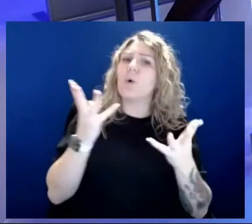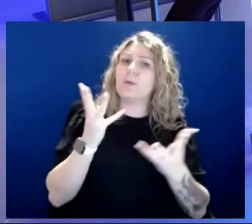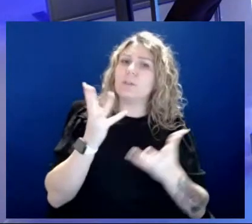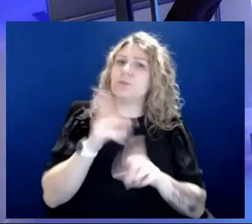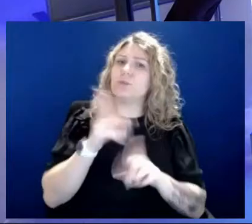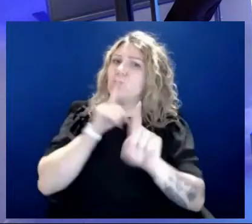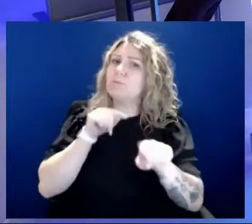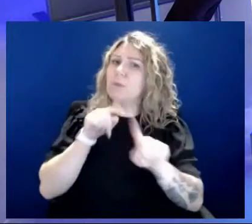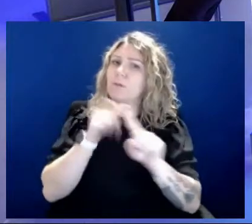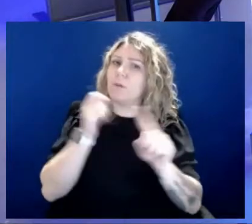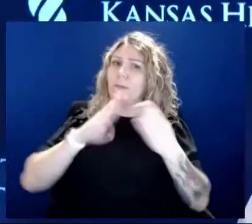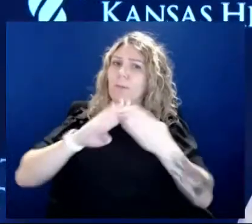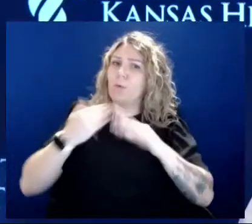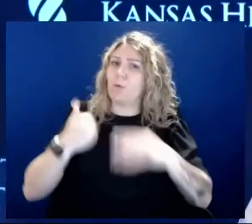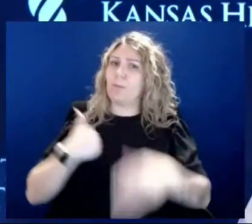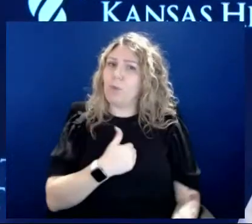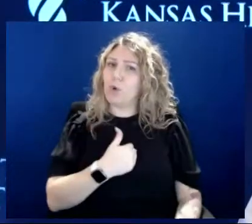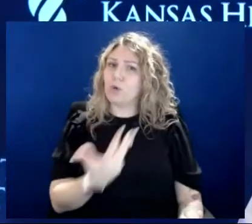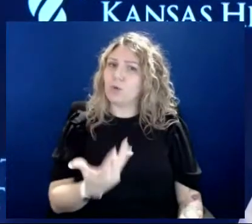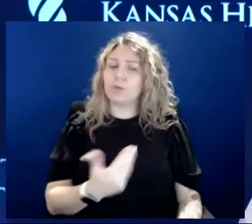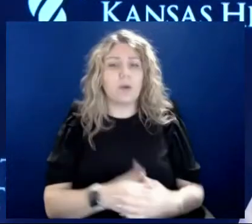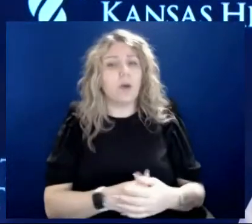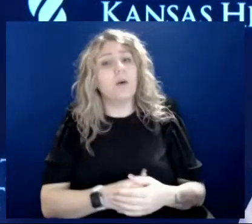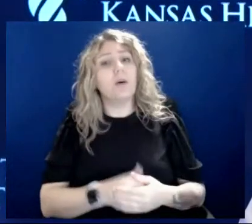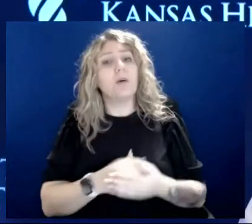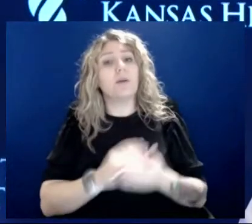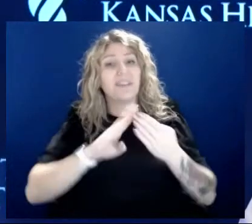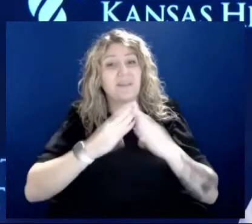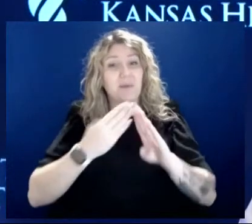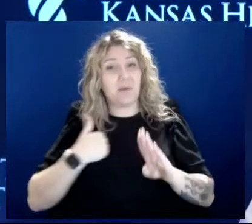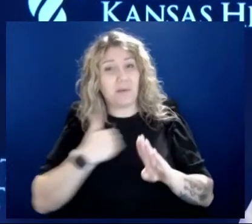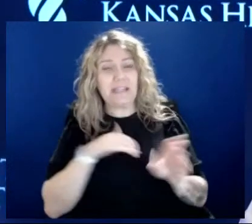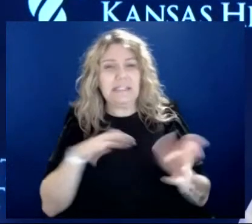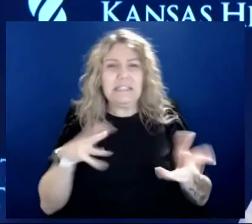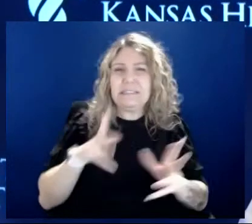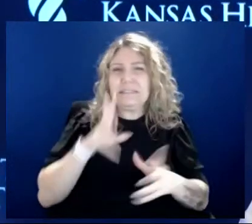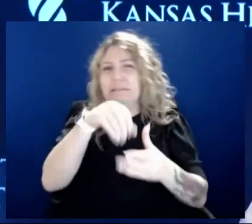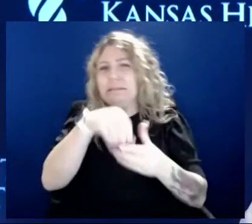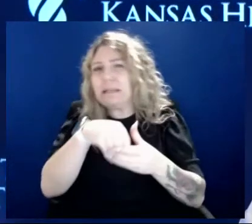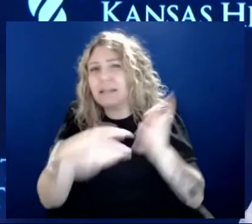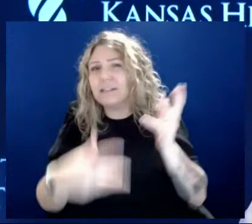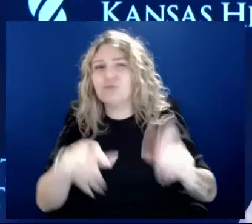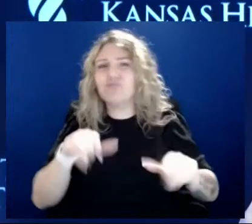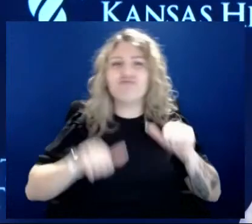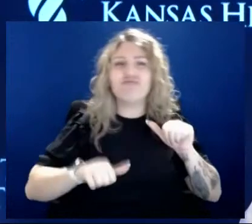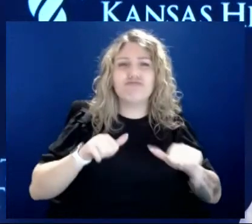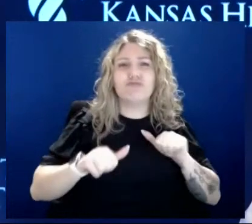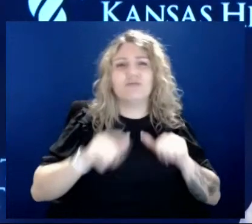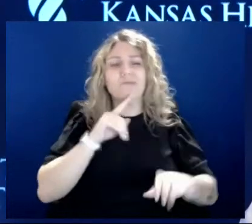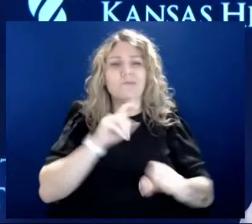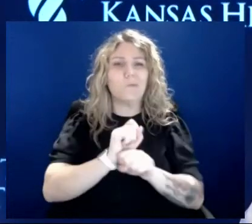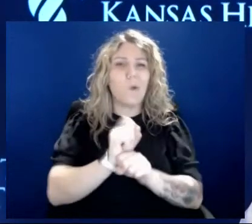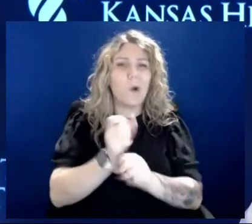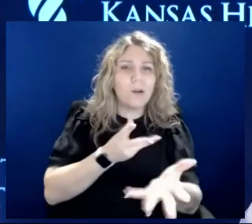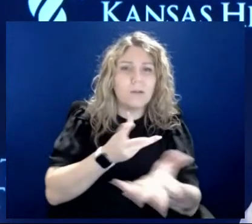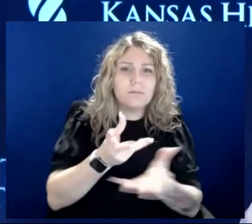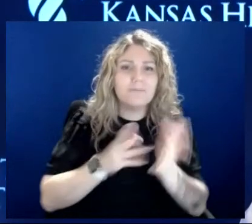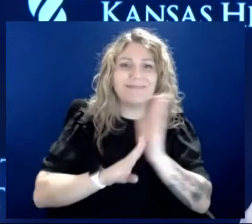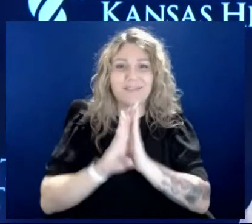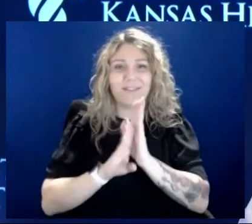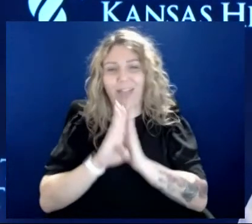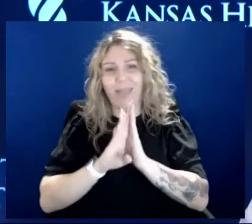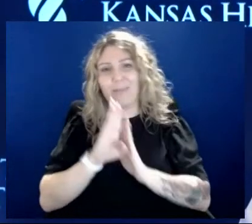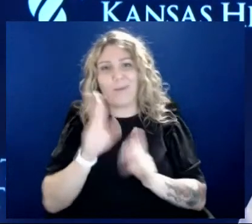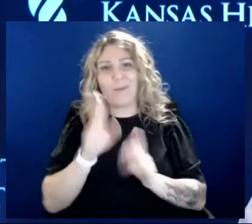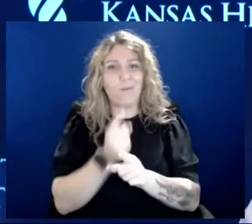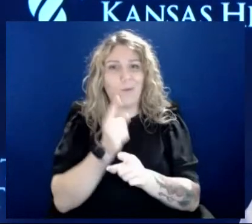community members? The community members were anxious to be engaged. They were anxious to actually work with us on developing appropriate